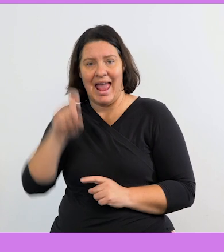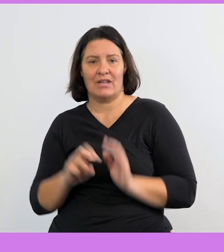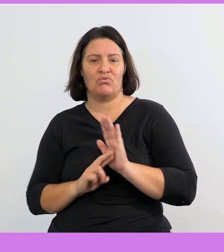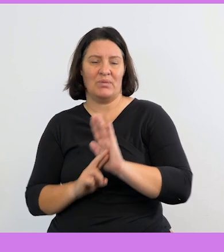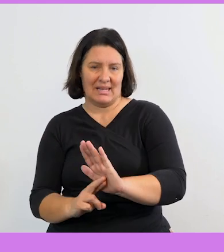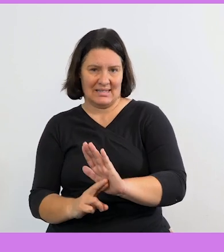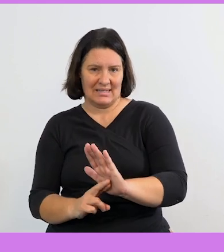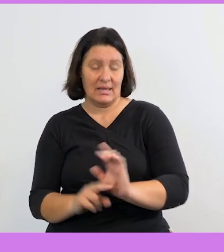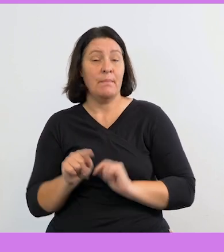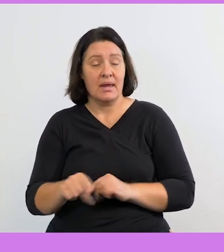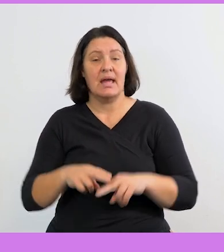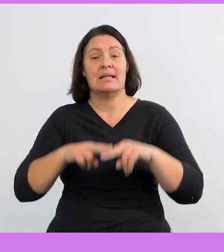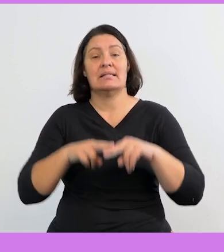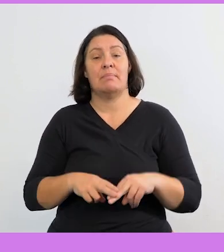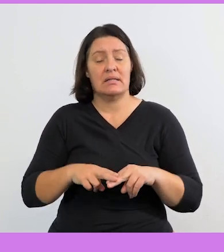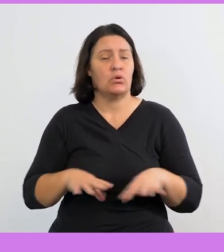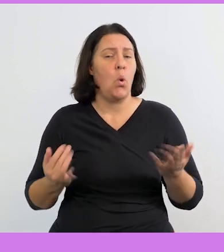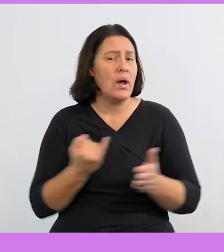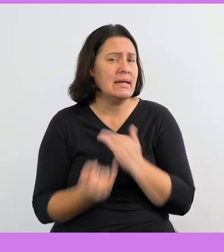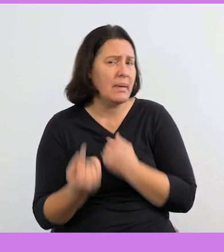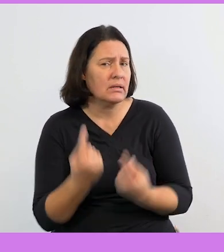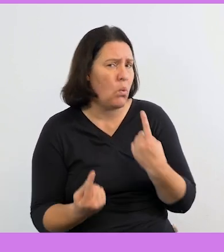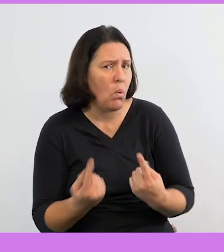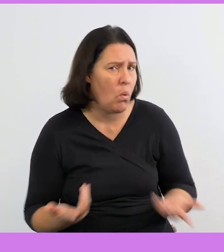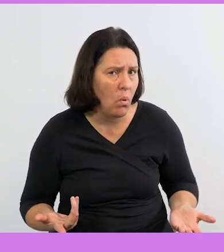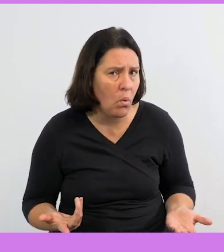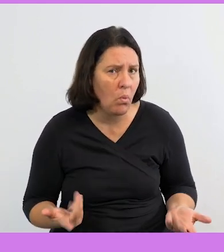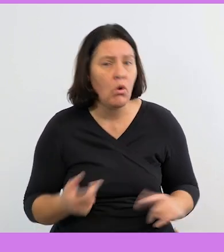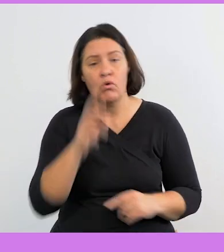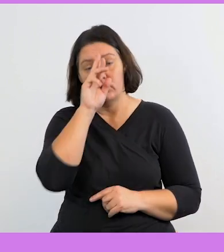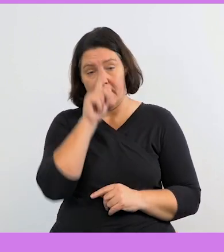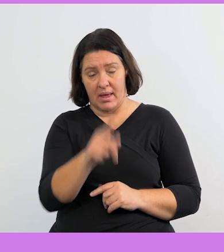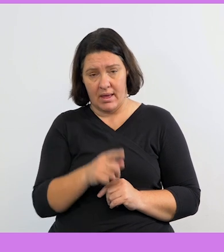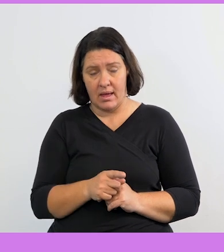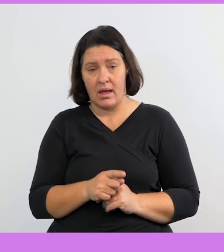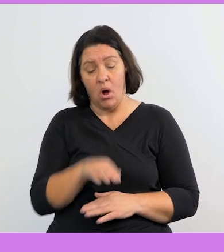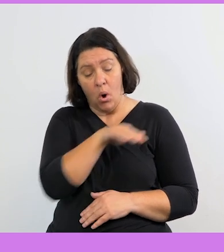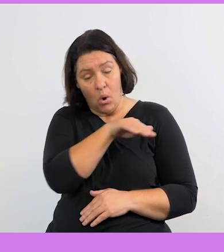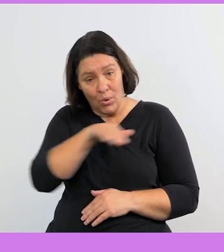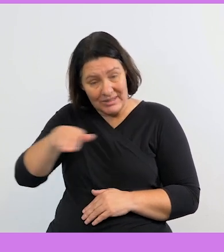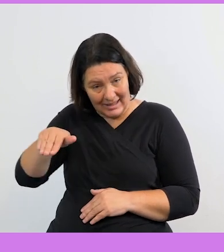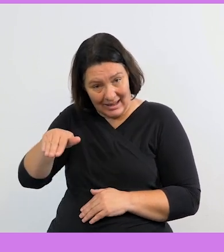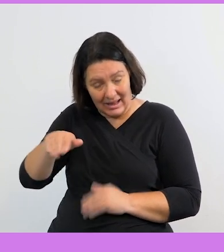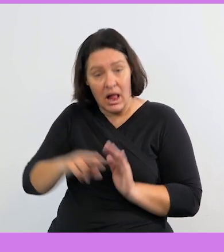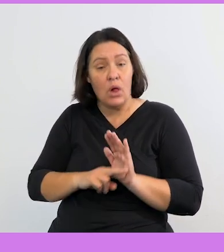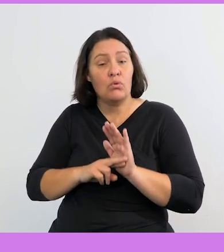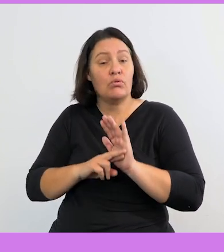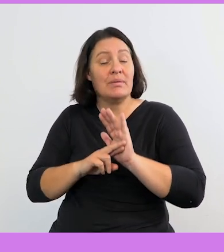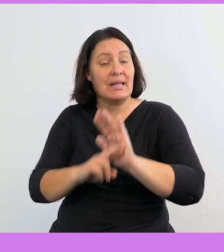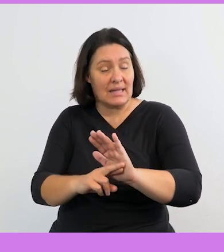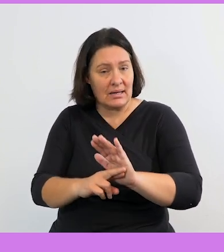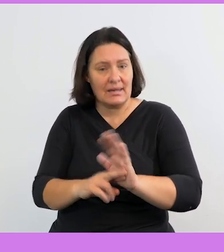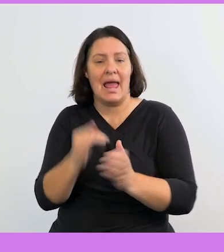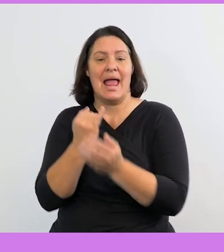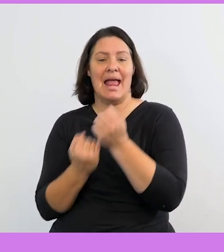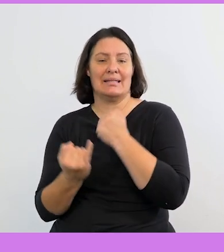right, represent the dependent or independent variable. Remember, this horizontal axis represents